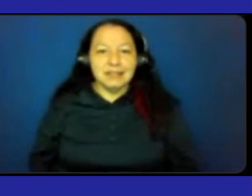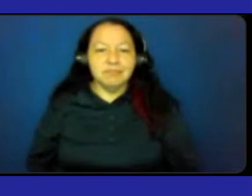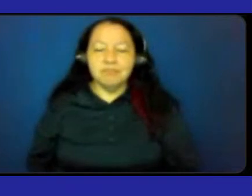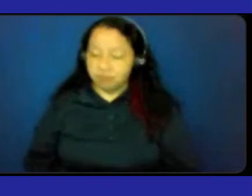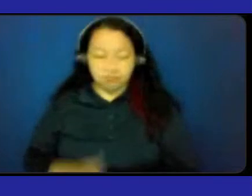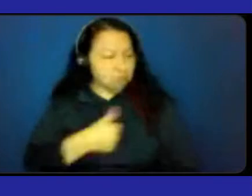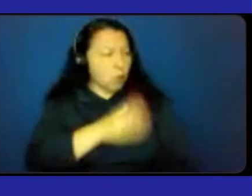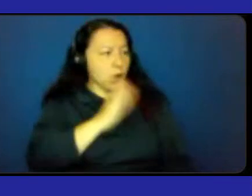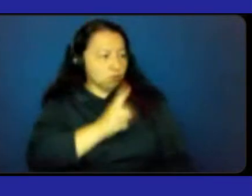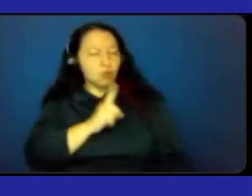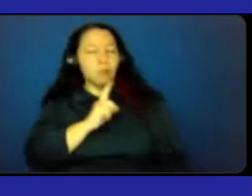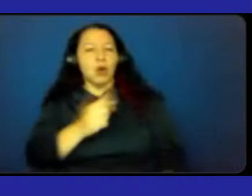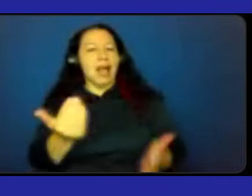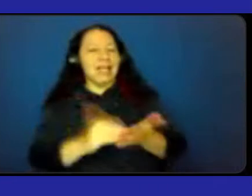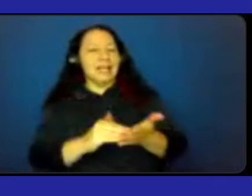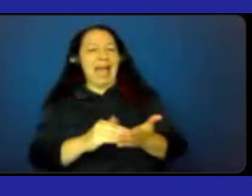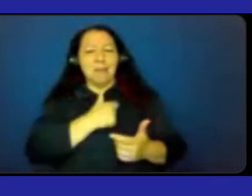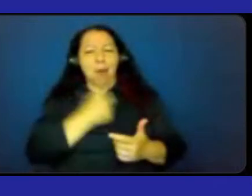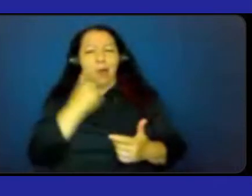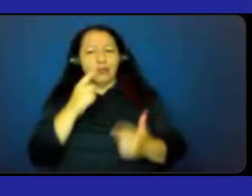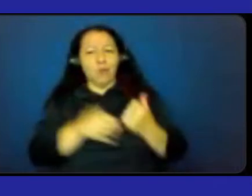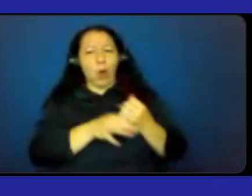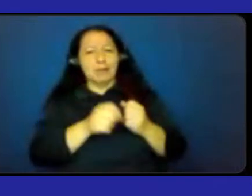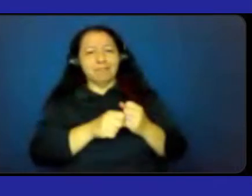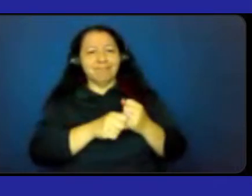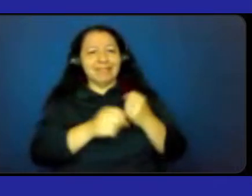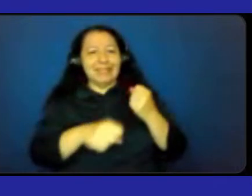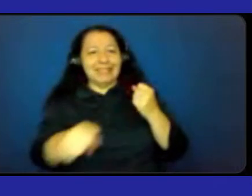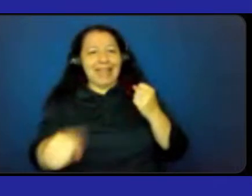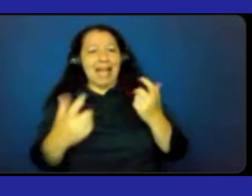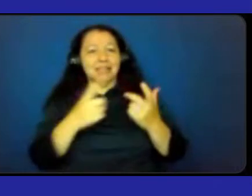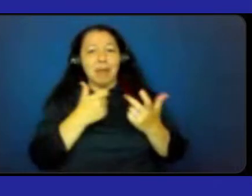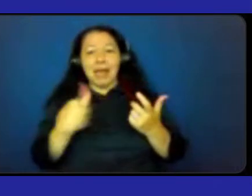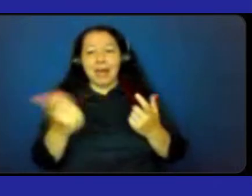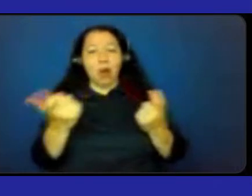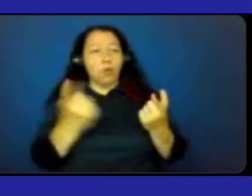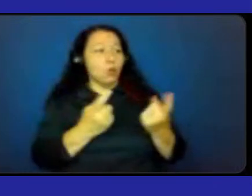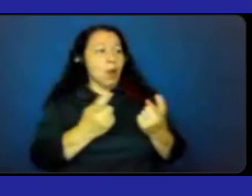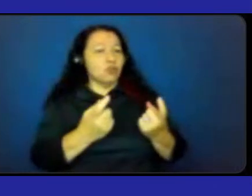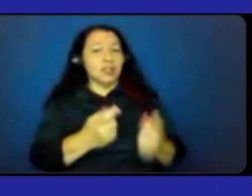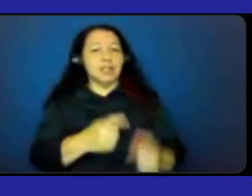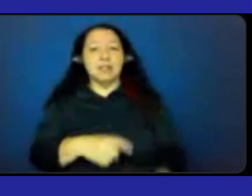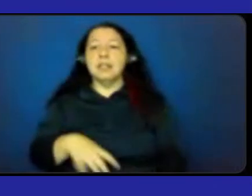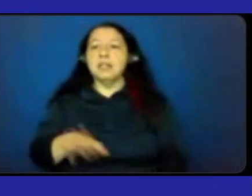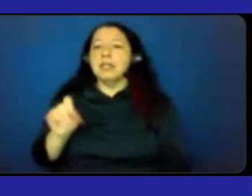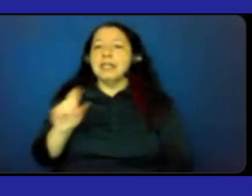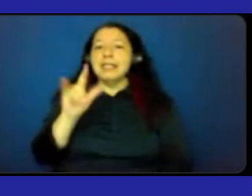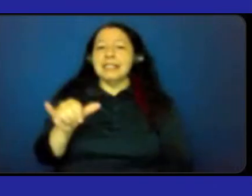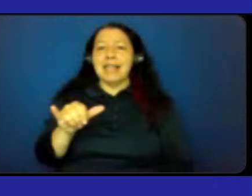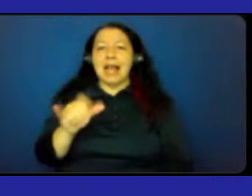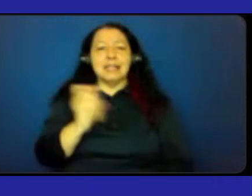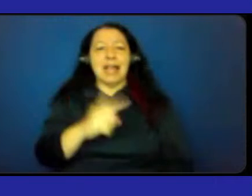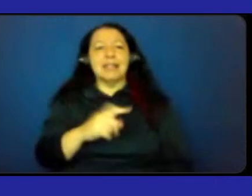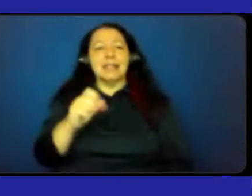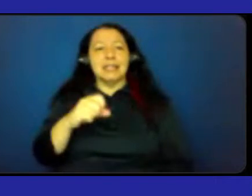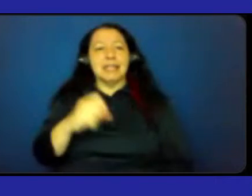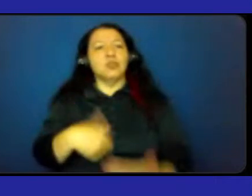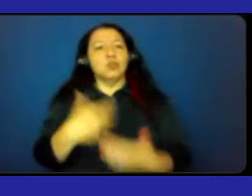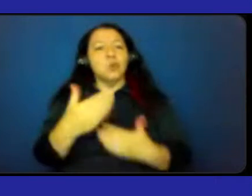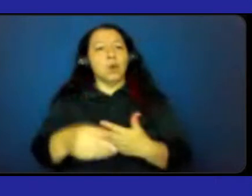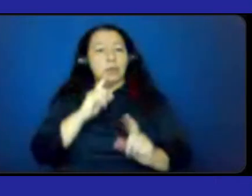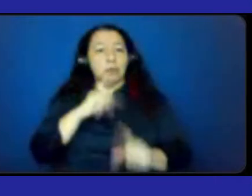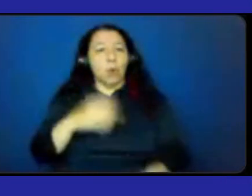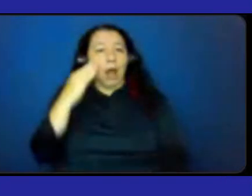Super. Again, apologies for the delays here, but any other questions at this point? Your next report, I know that your